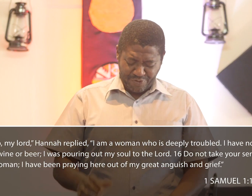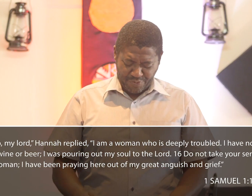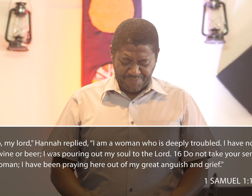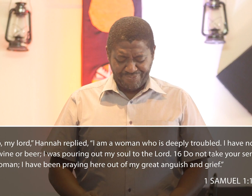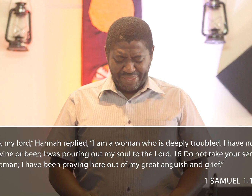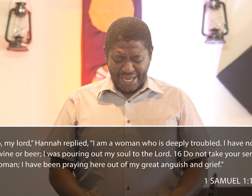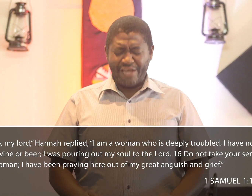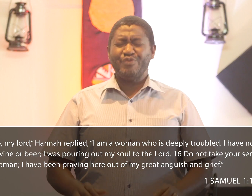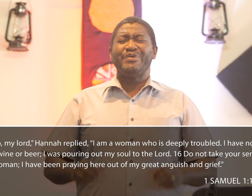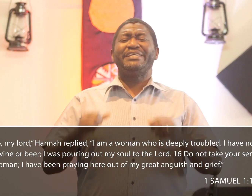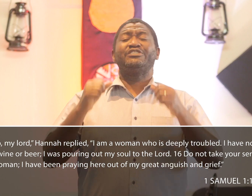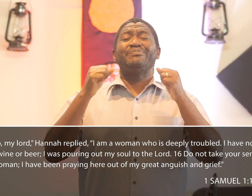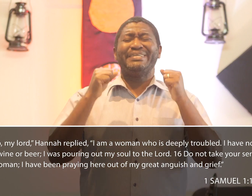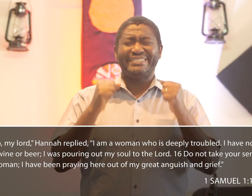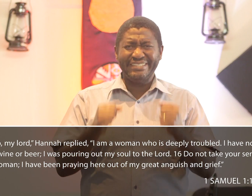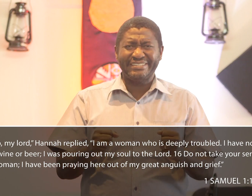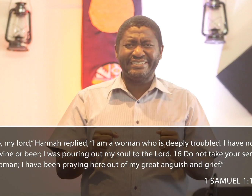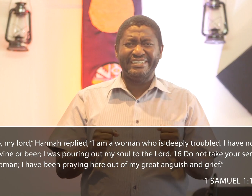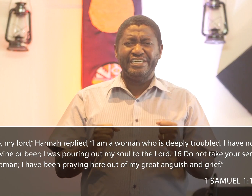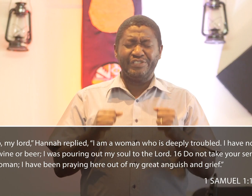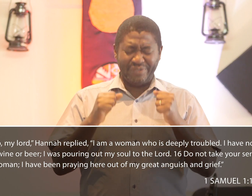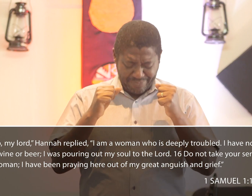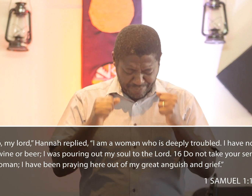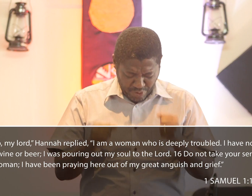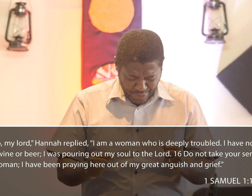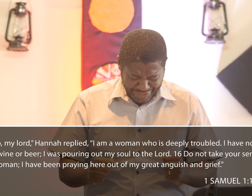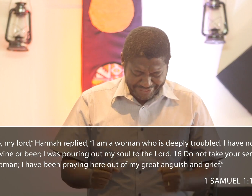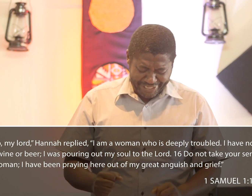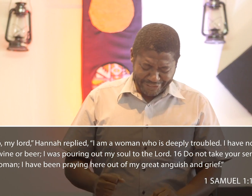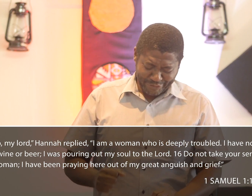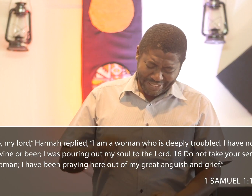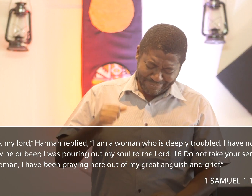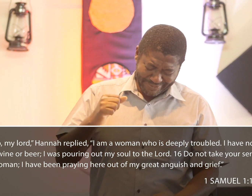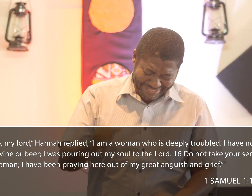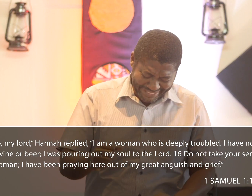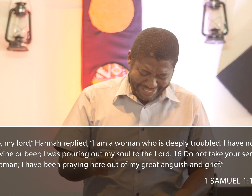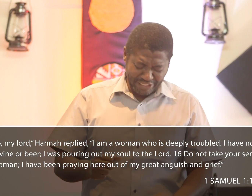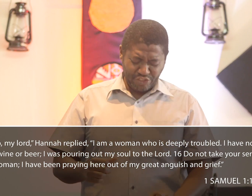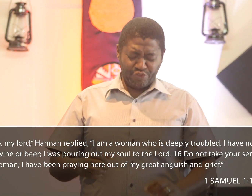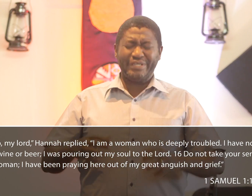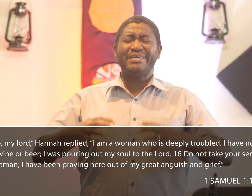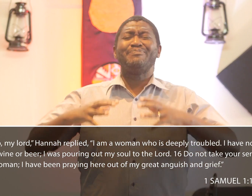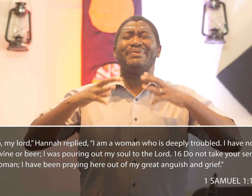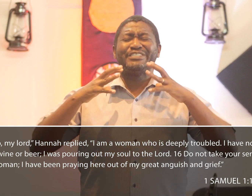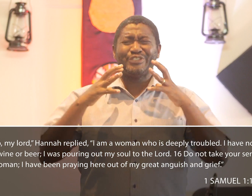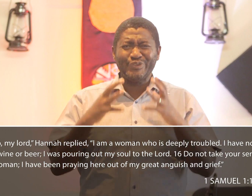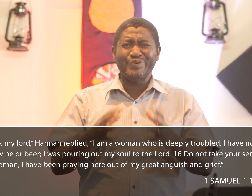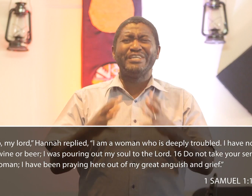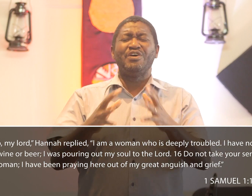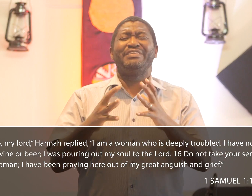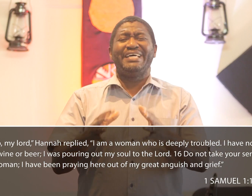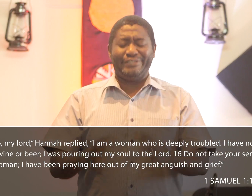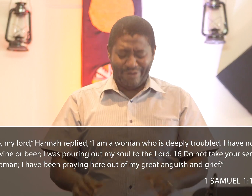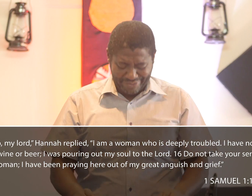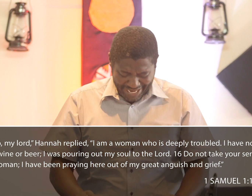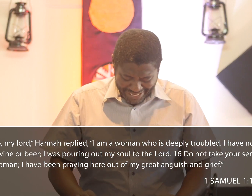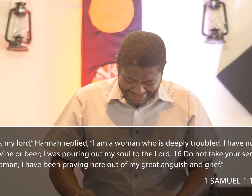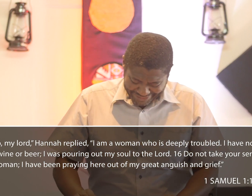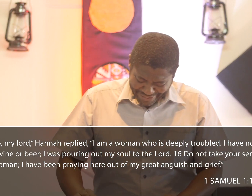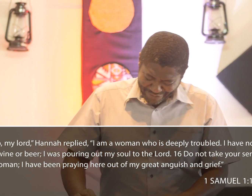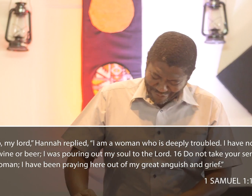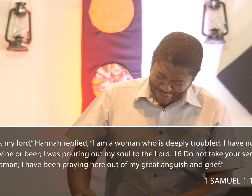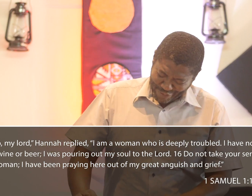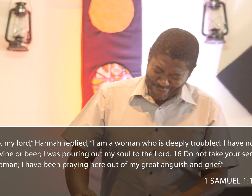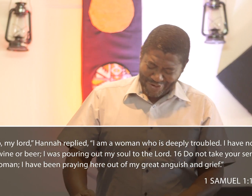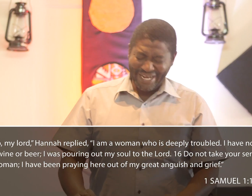has for you? Are you willing to persist, to keep going, to keep seeking, to keep pursuing all that God